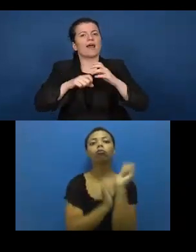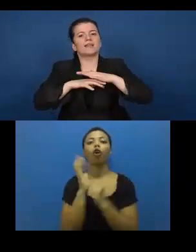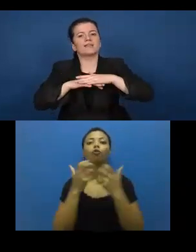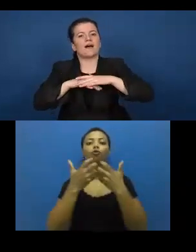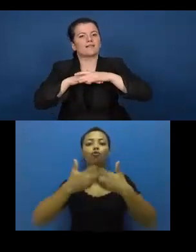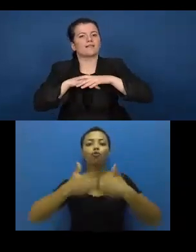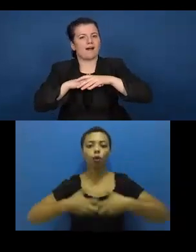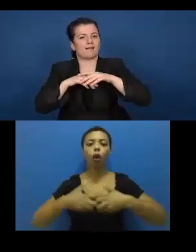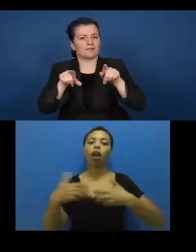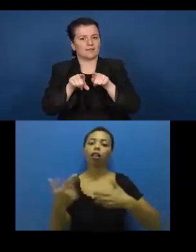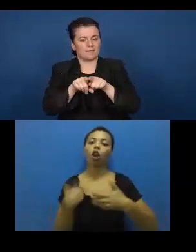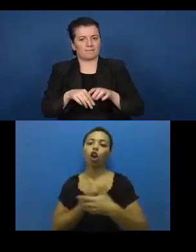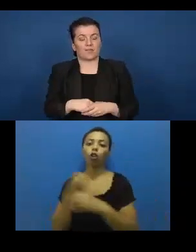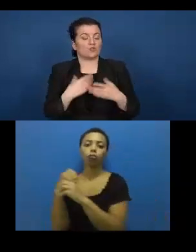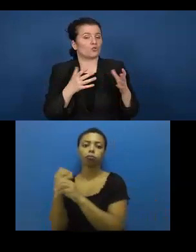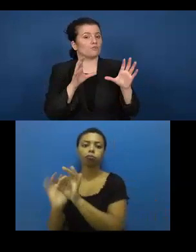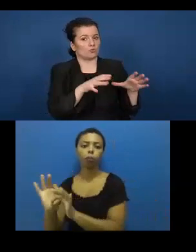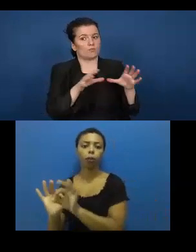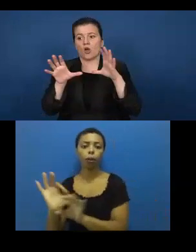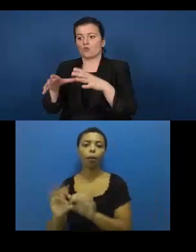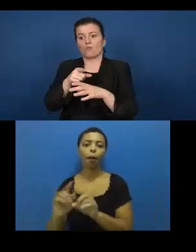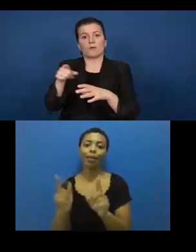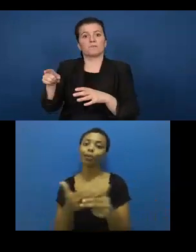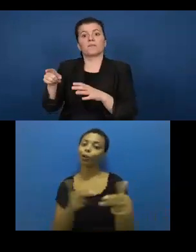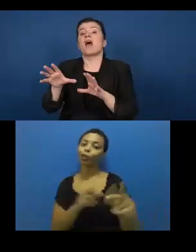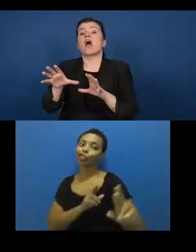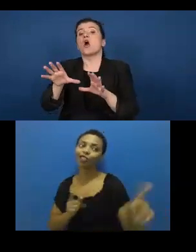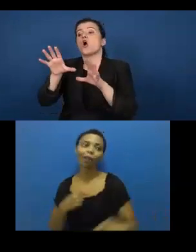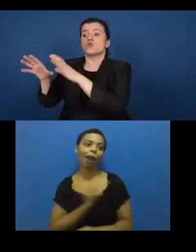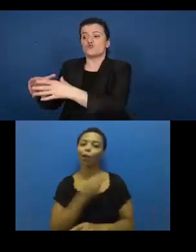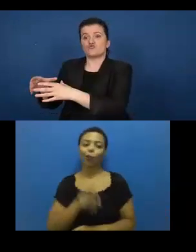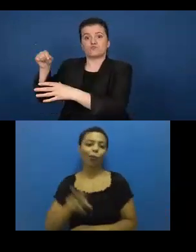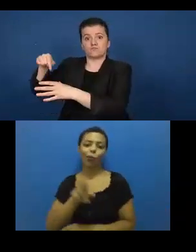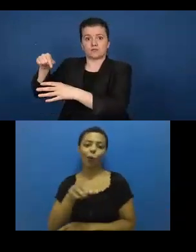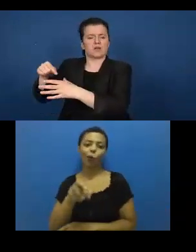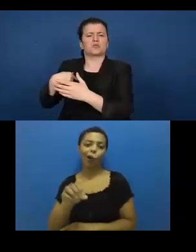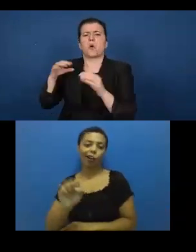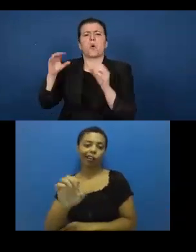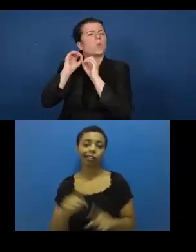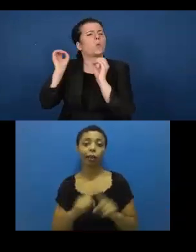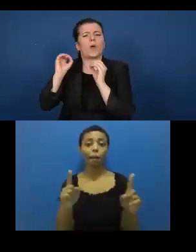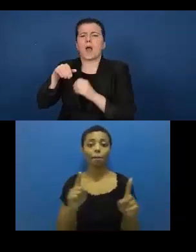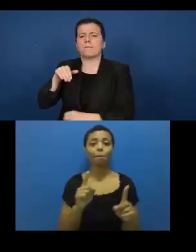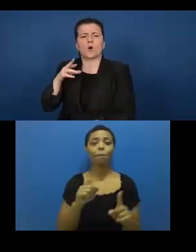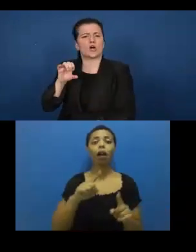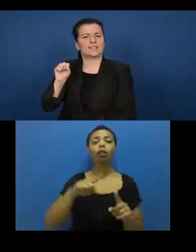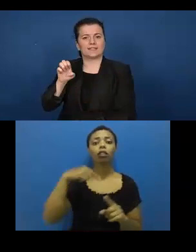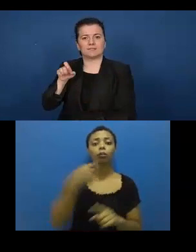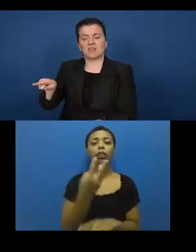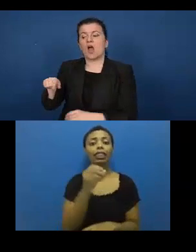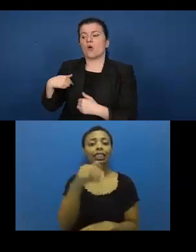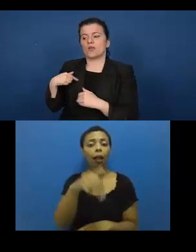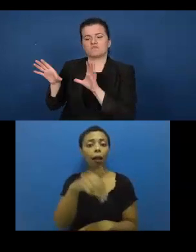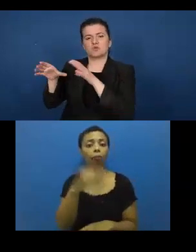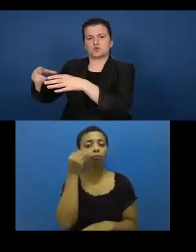were not familiar with Morse code. We gave them 30 minutes to learn letters represented